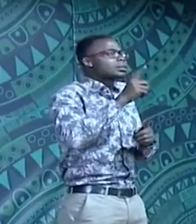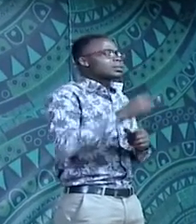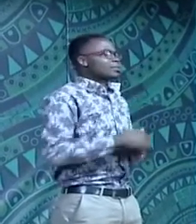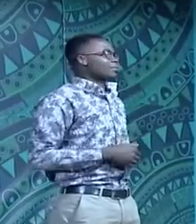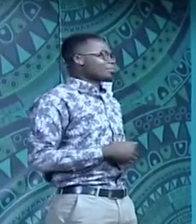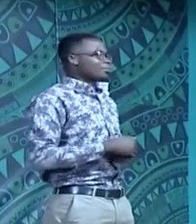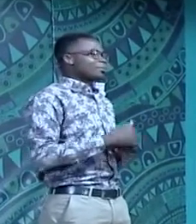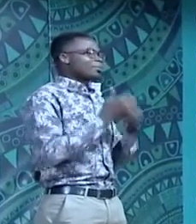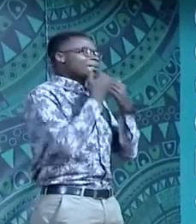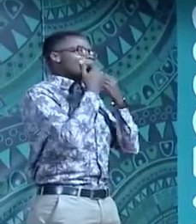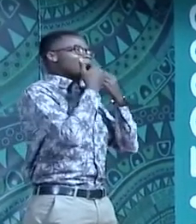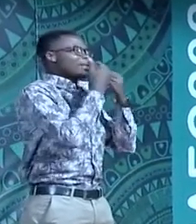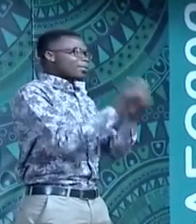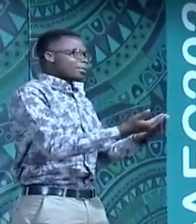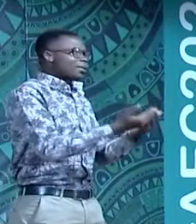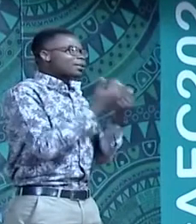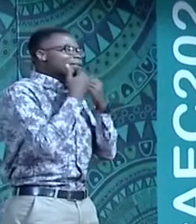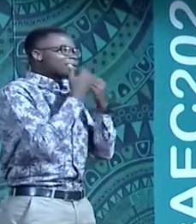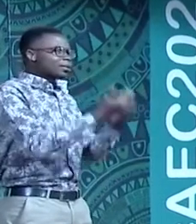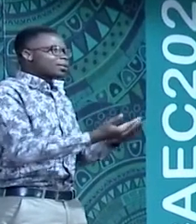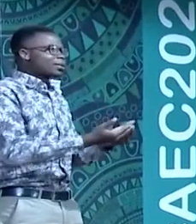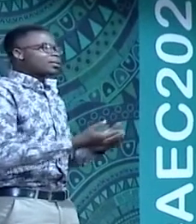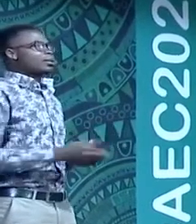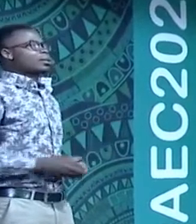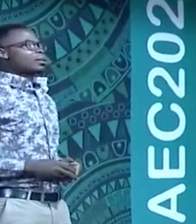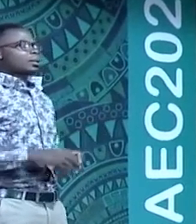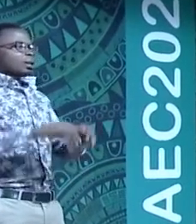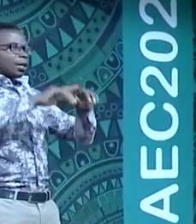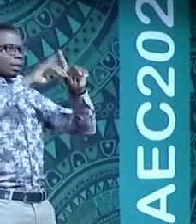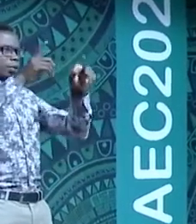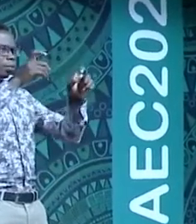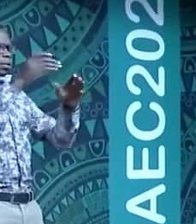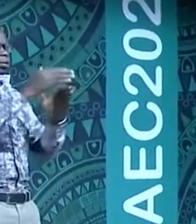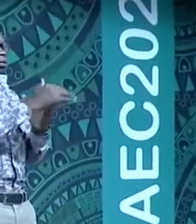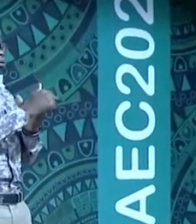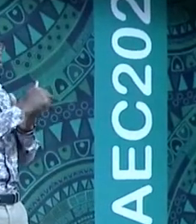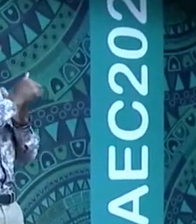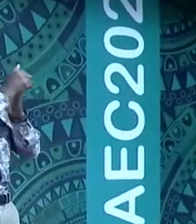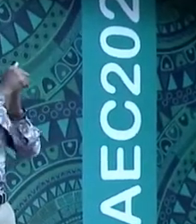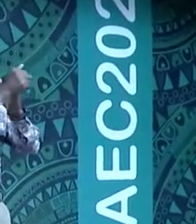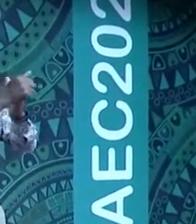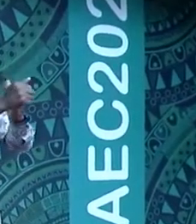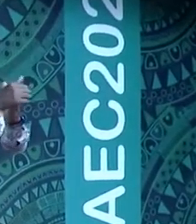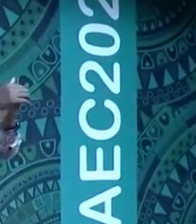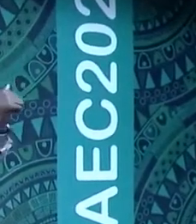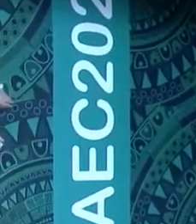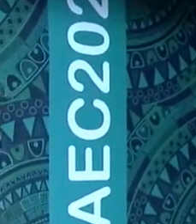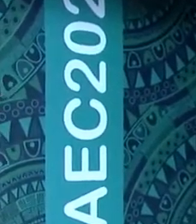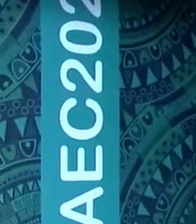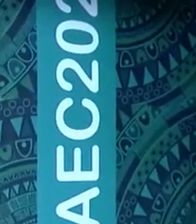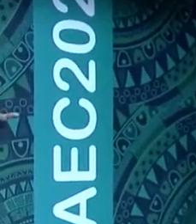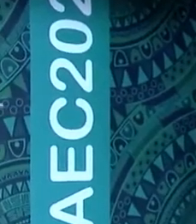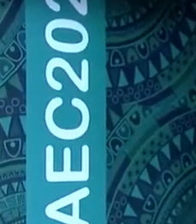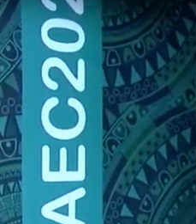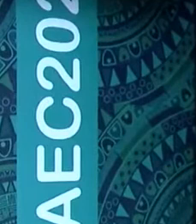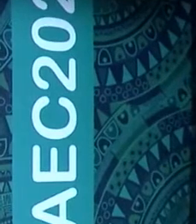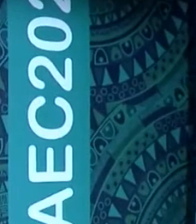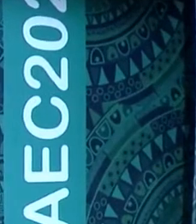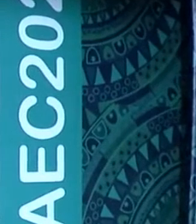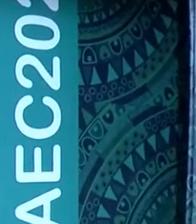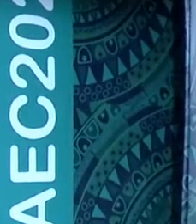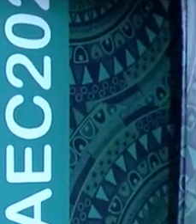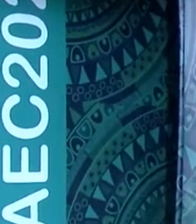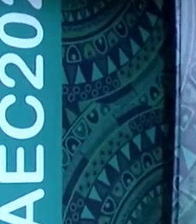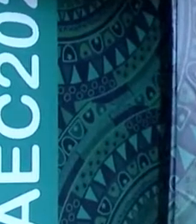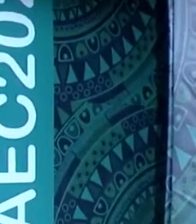Thank you very much, Nancy. The question of leadership is one thing on the African continent. We need